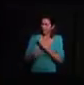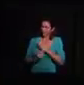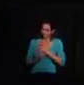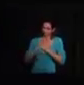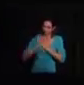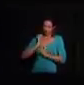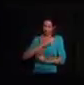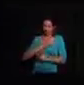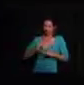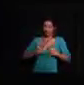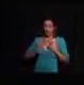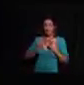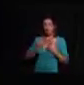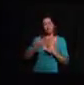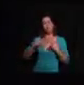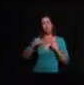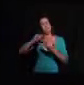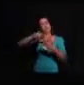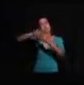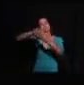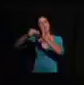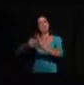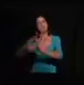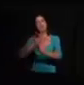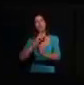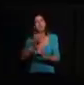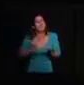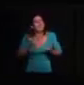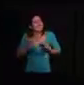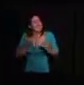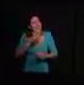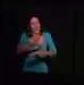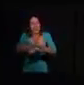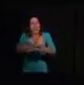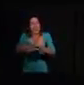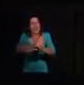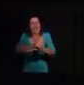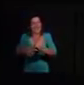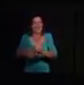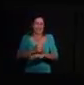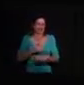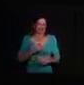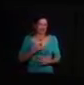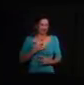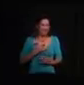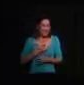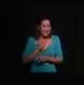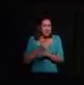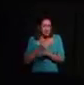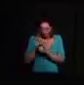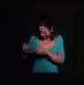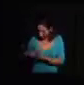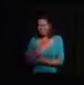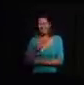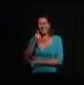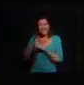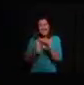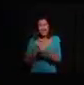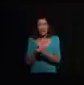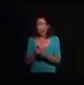life purpose as well. So I'm very, very excited about this event today, and I find it hard to believe we've been doing this for 10 years, but we